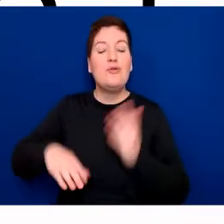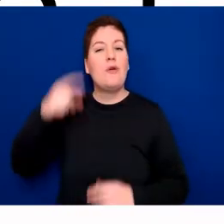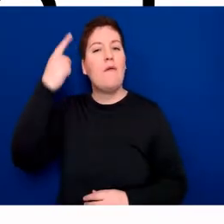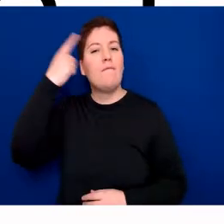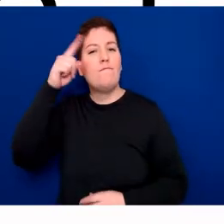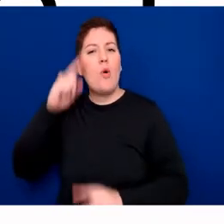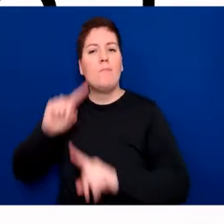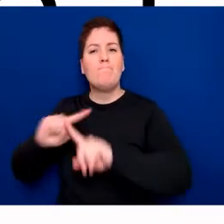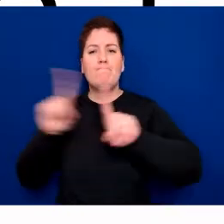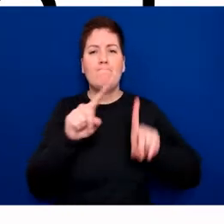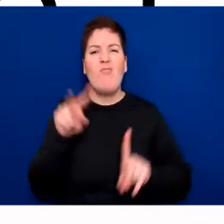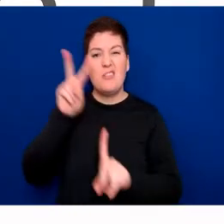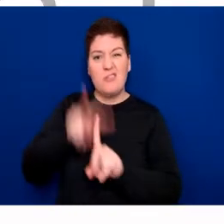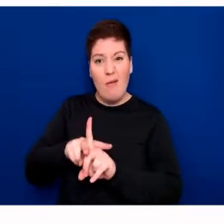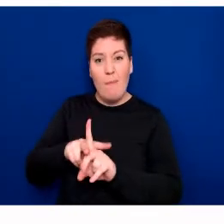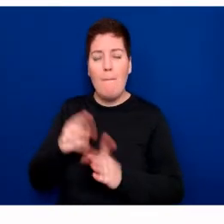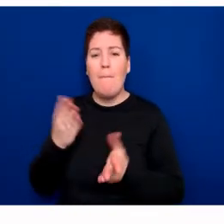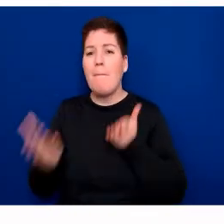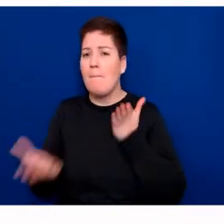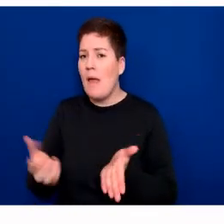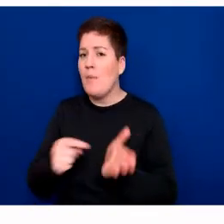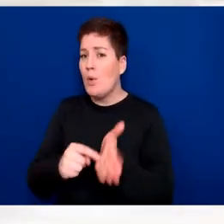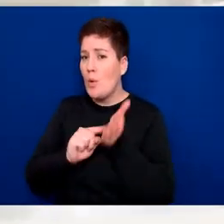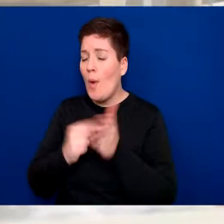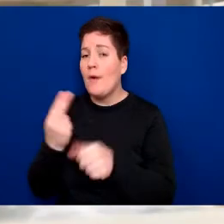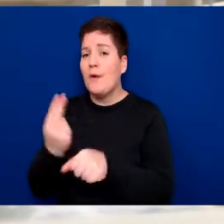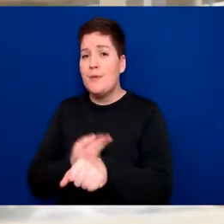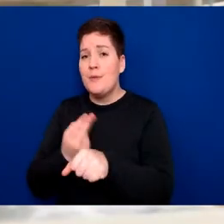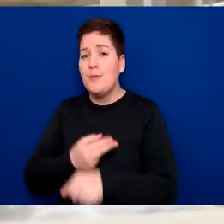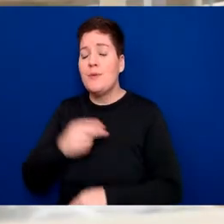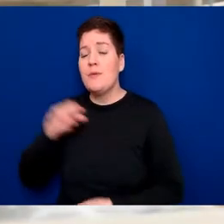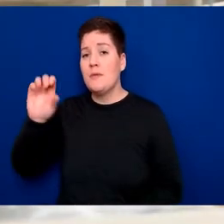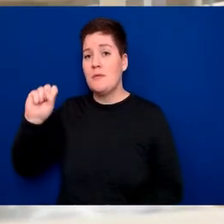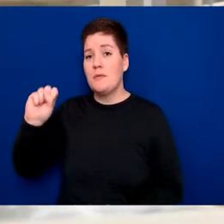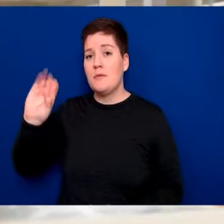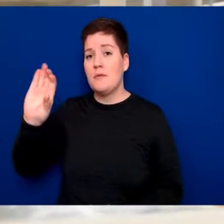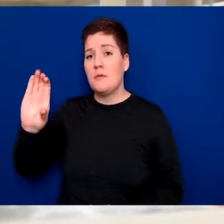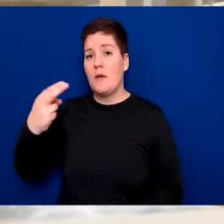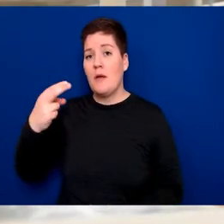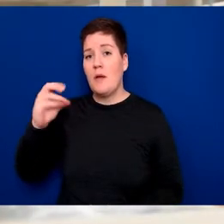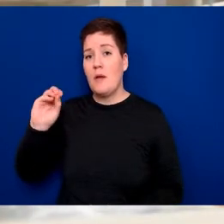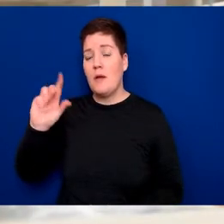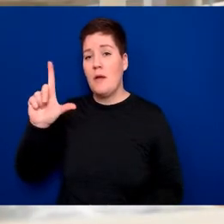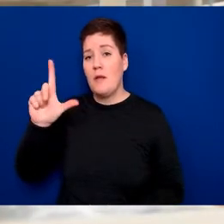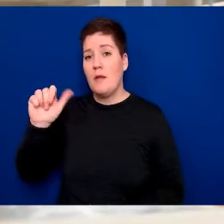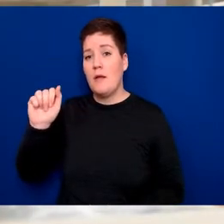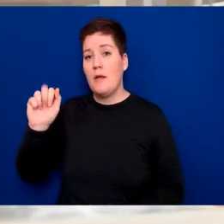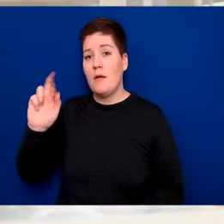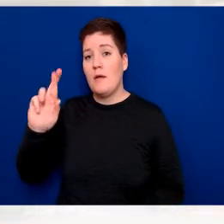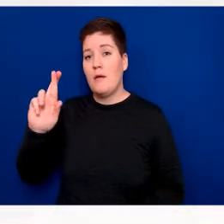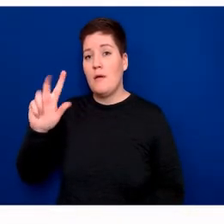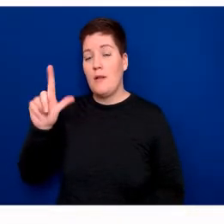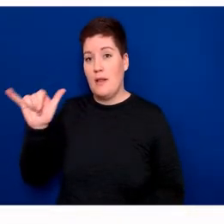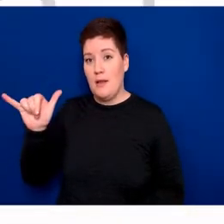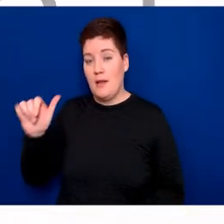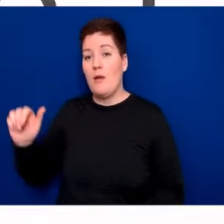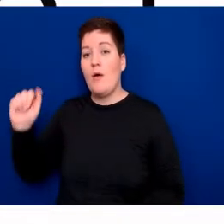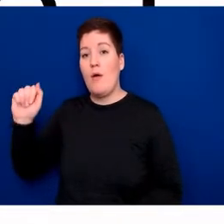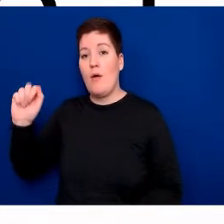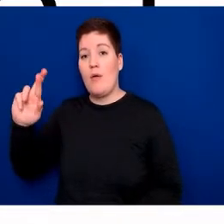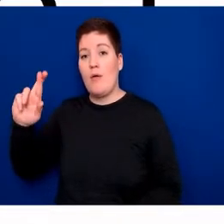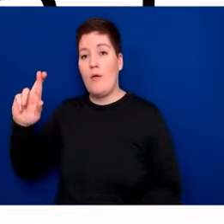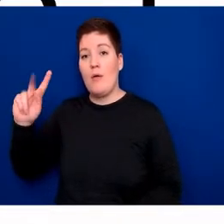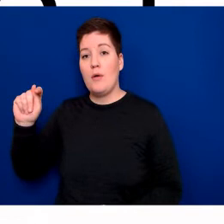What is a scholarly article? In college, you'll often be asked to search for scholarly articles. So